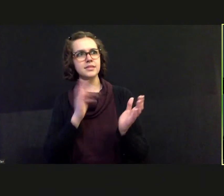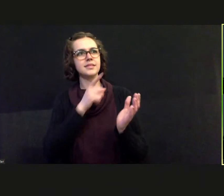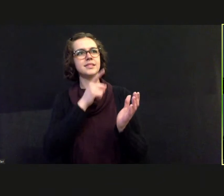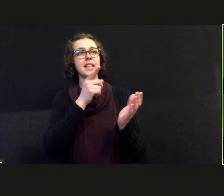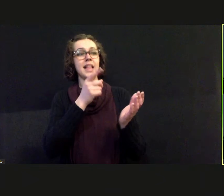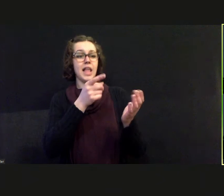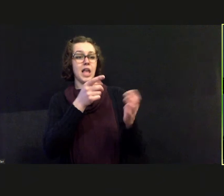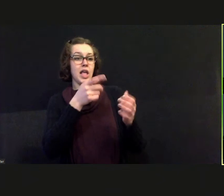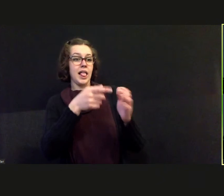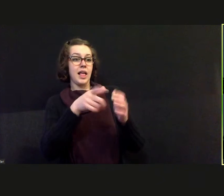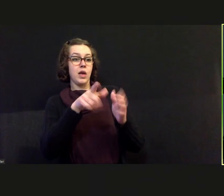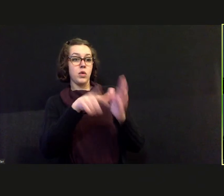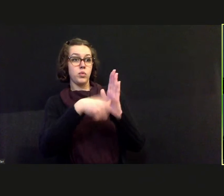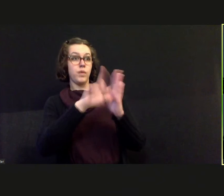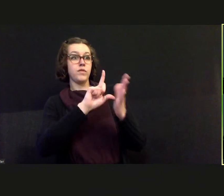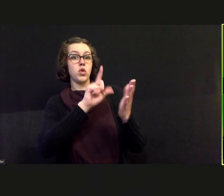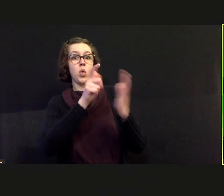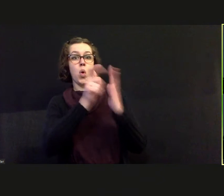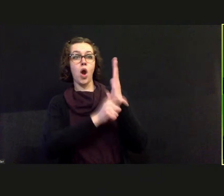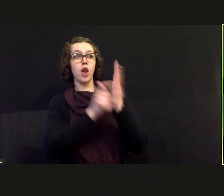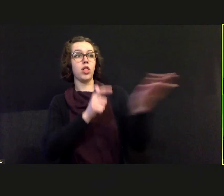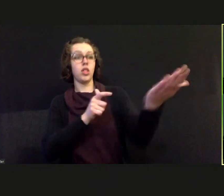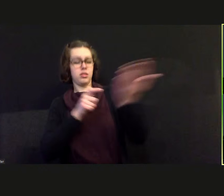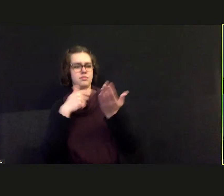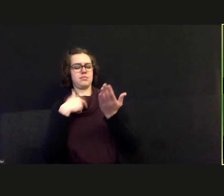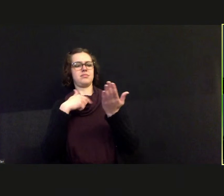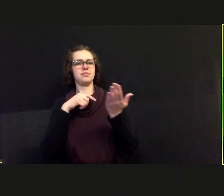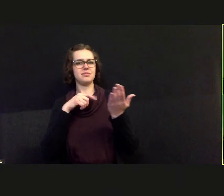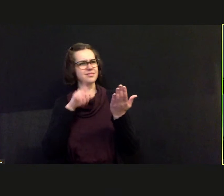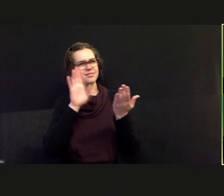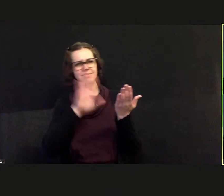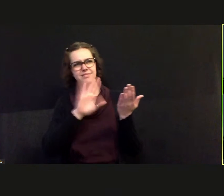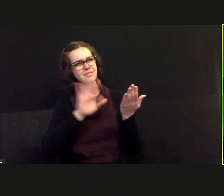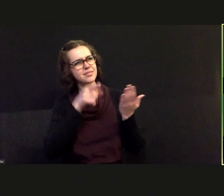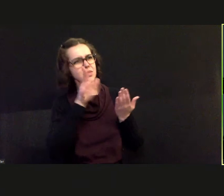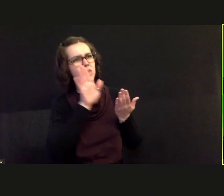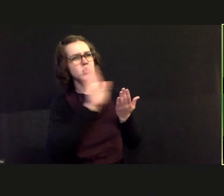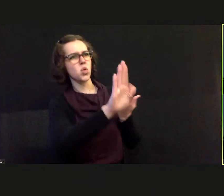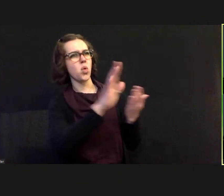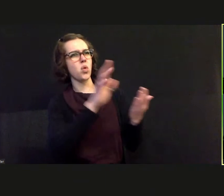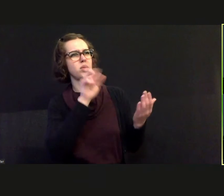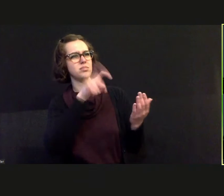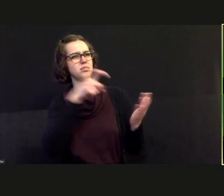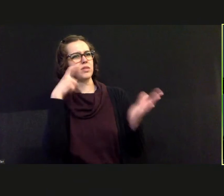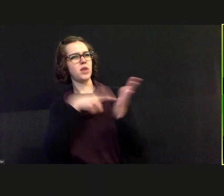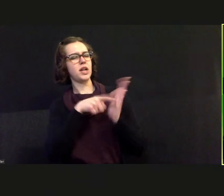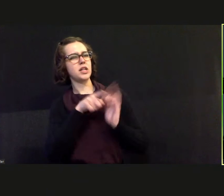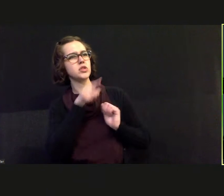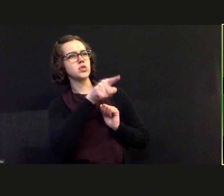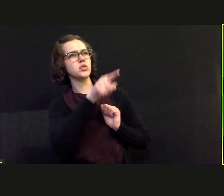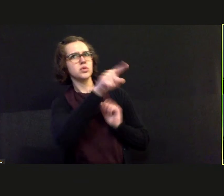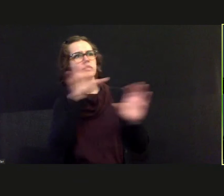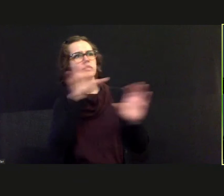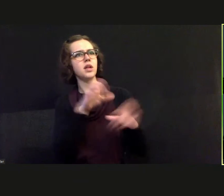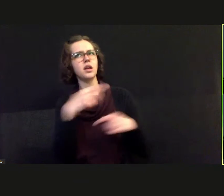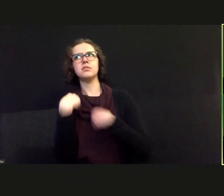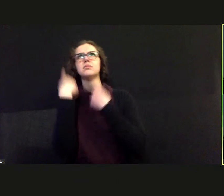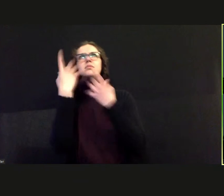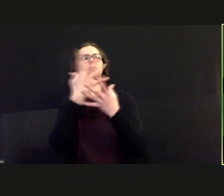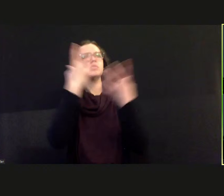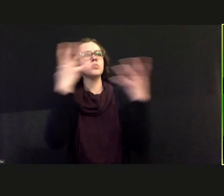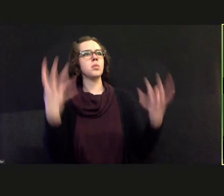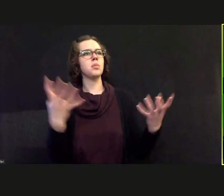me, I insisted that she joined because she needed that recognition. She had done so much. And so she was willing to do